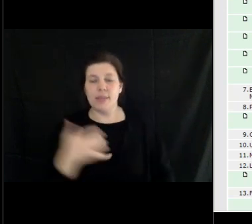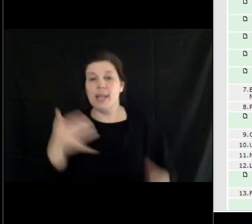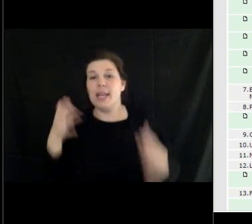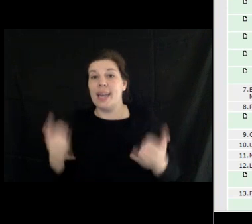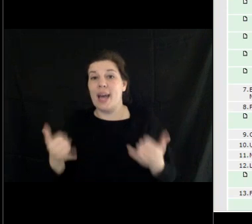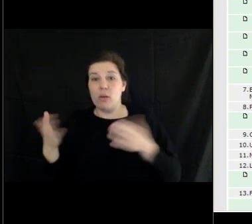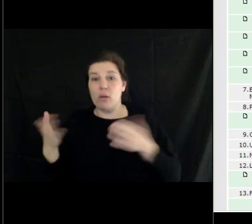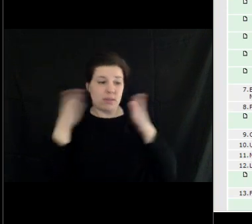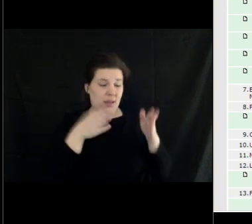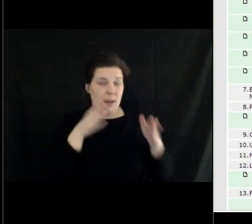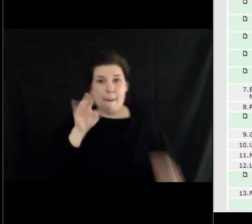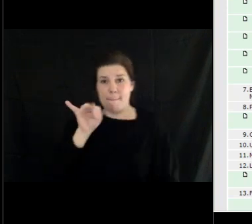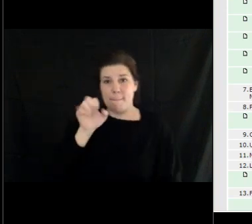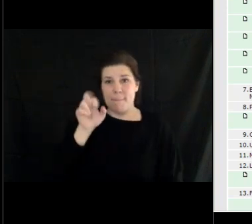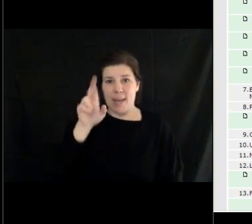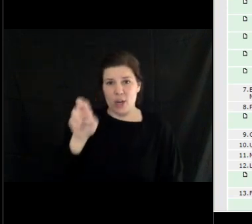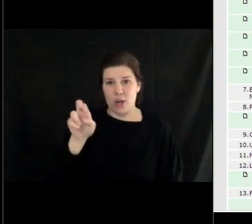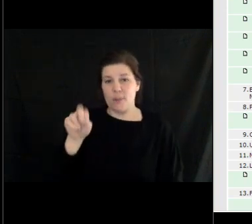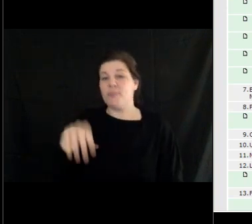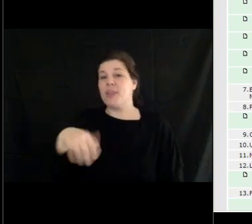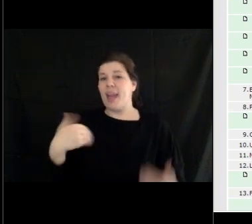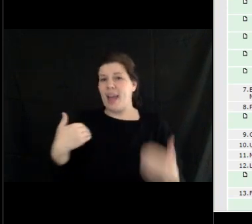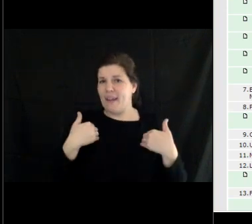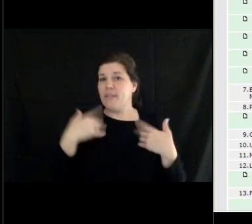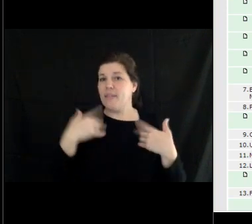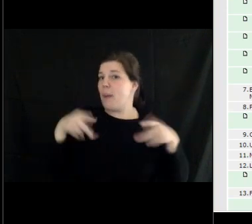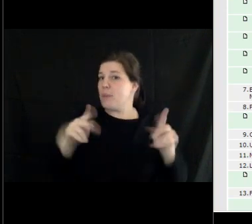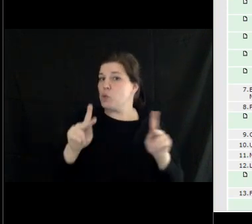Mayor, I had this opportunity to serve with you for 3 years.